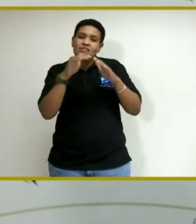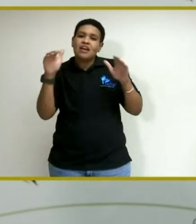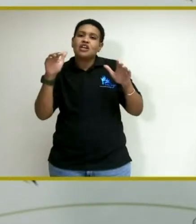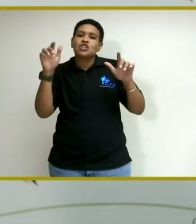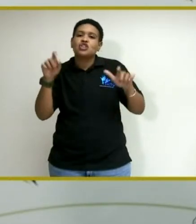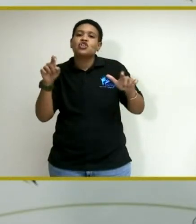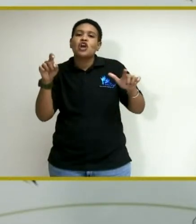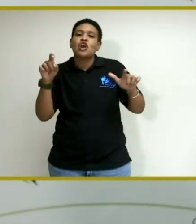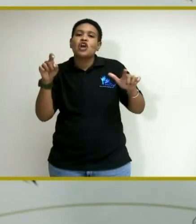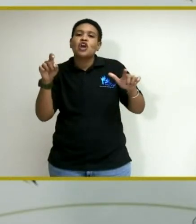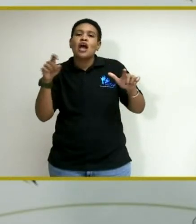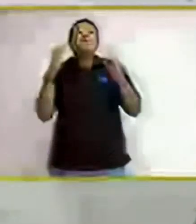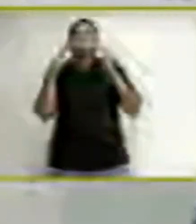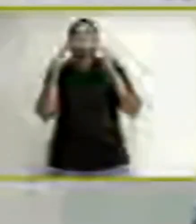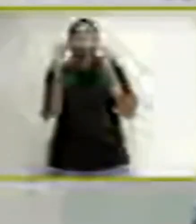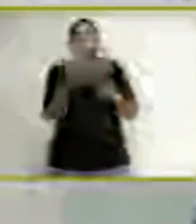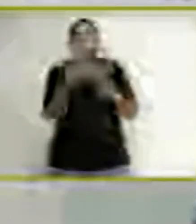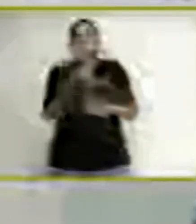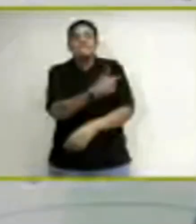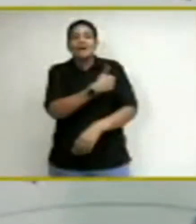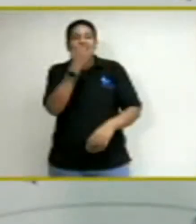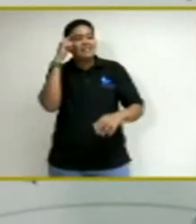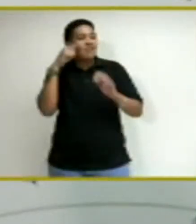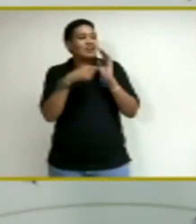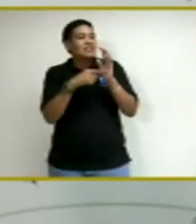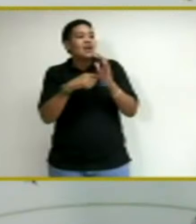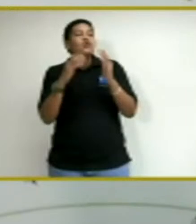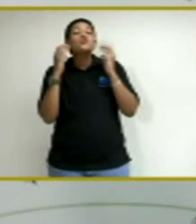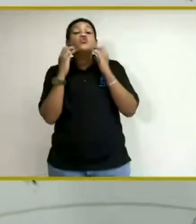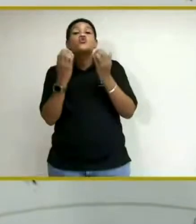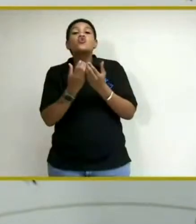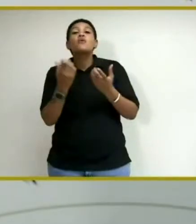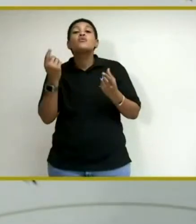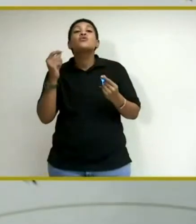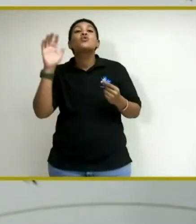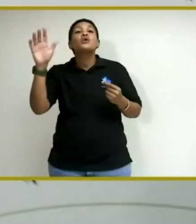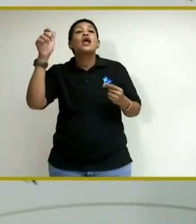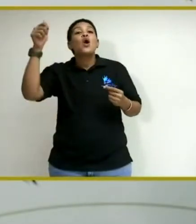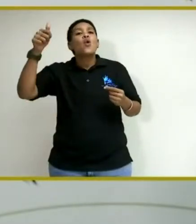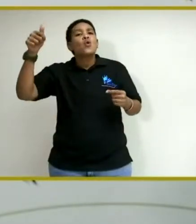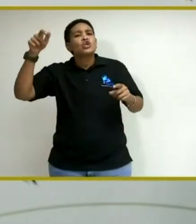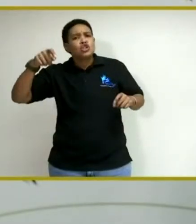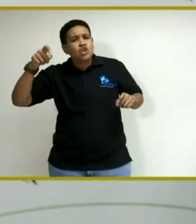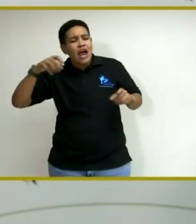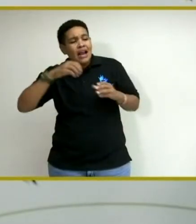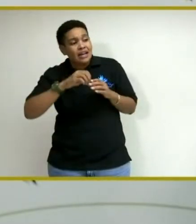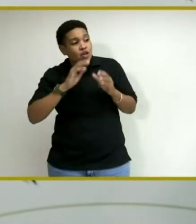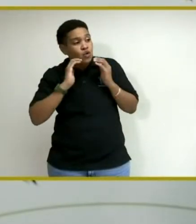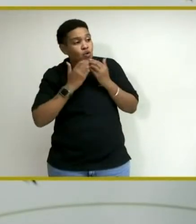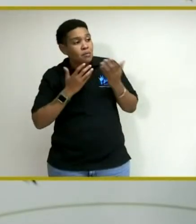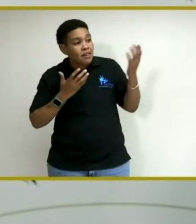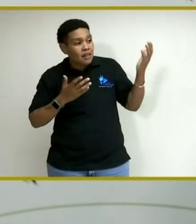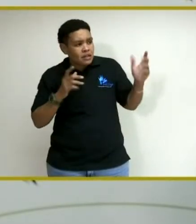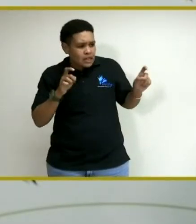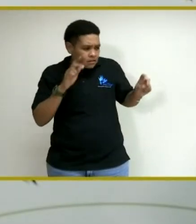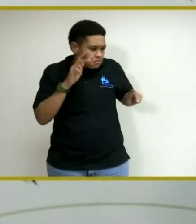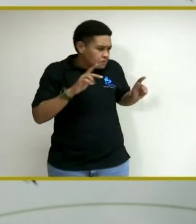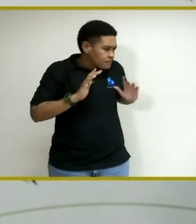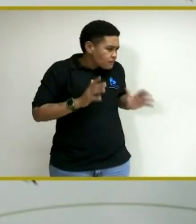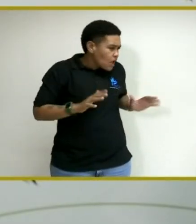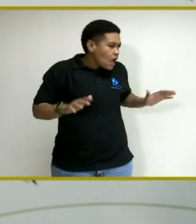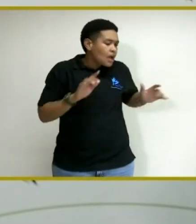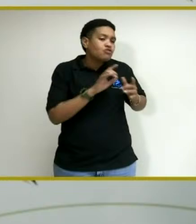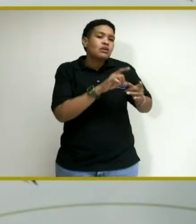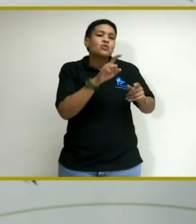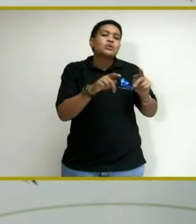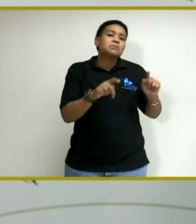in the Cuban vaccine, for example, and Cuba is doing their own trial within country of those